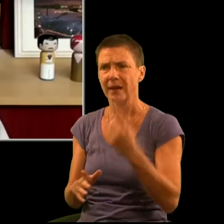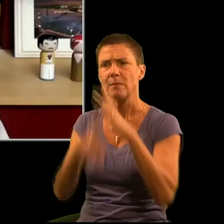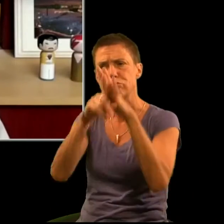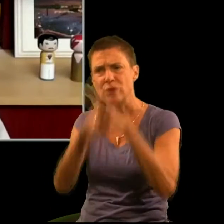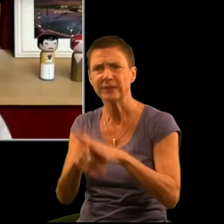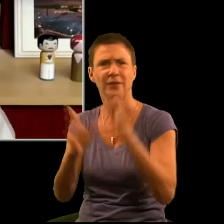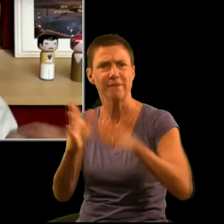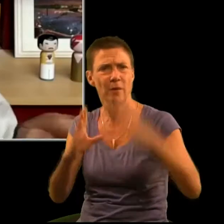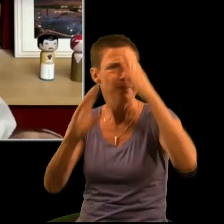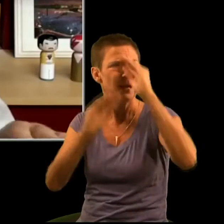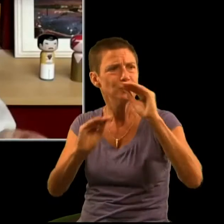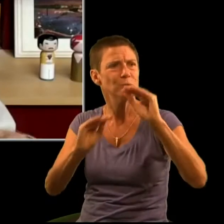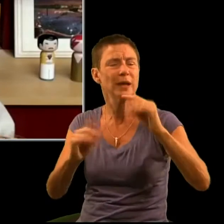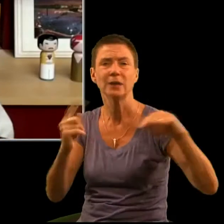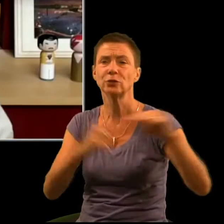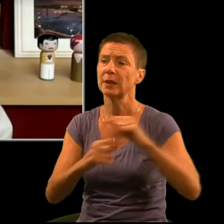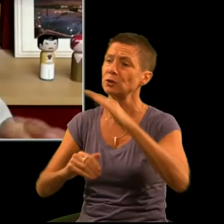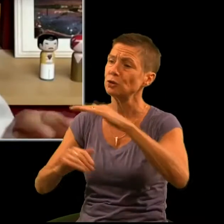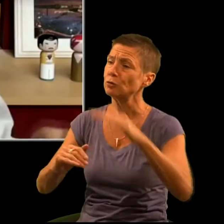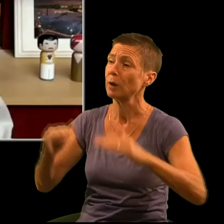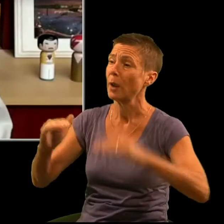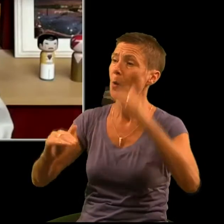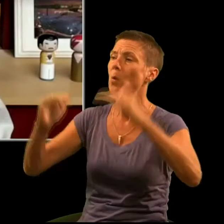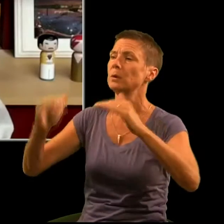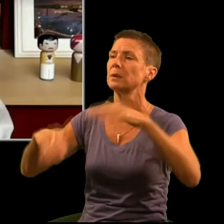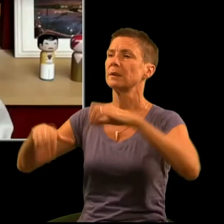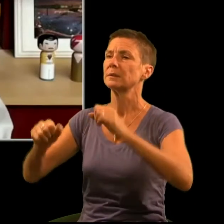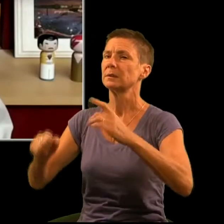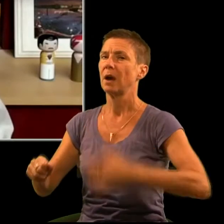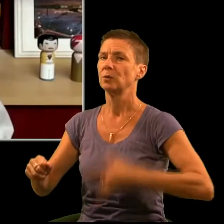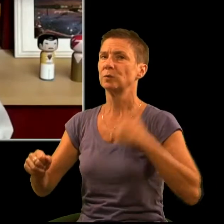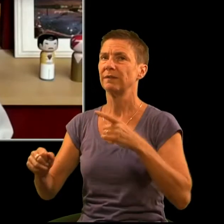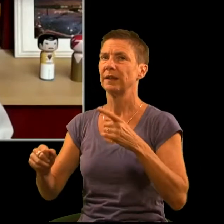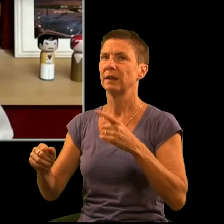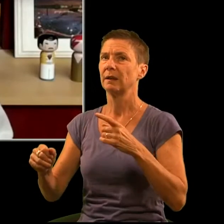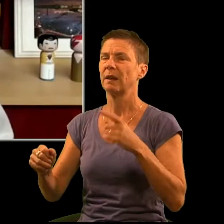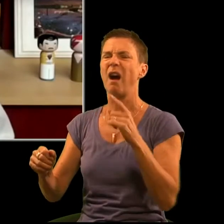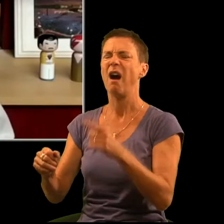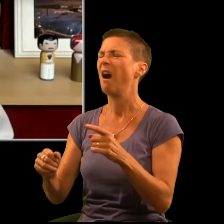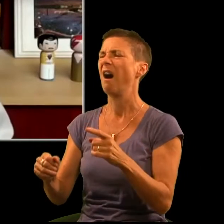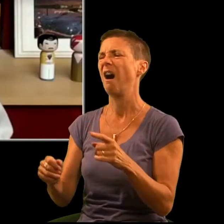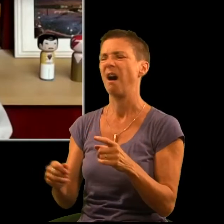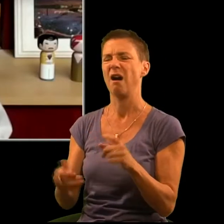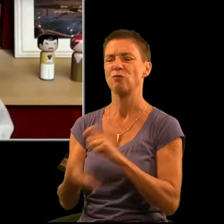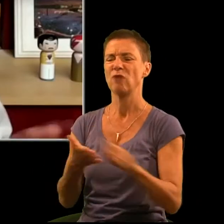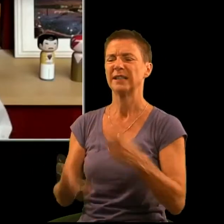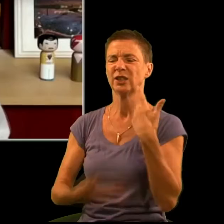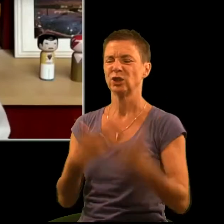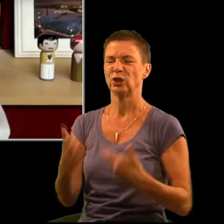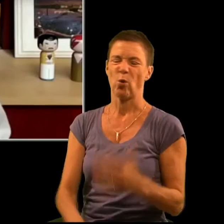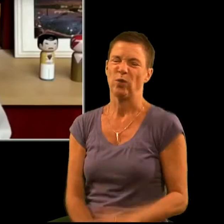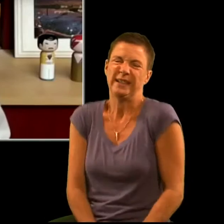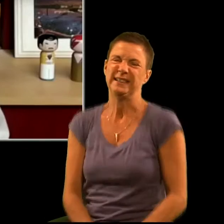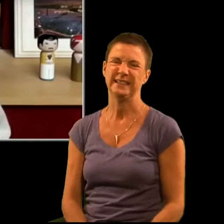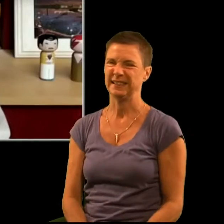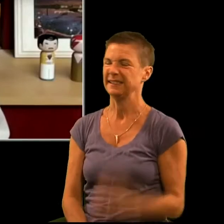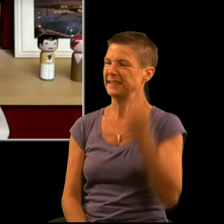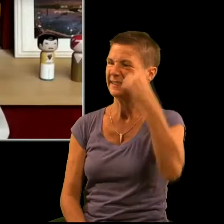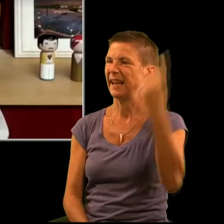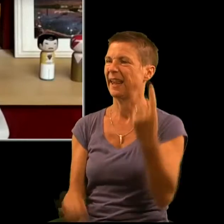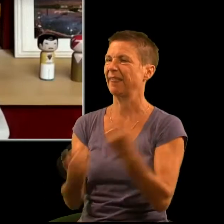kids themselves is that as they get a little bit older, they start to feel like writing stories is childish. And we should stop this